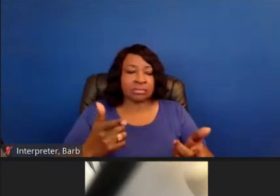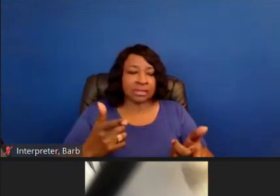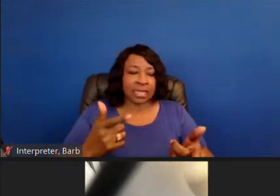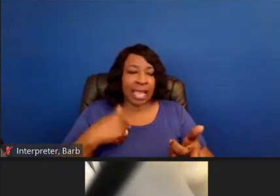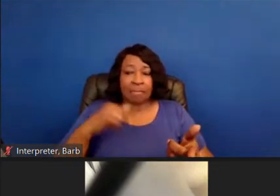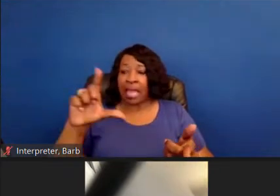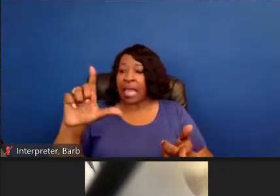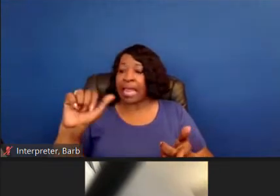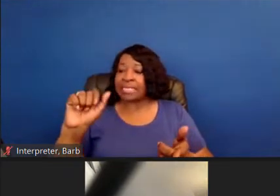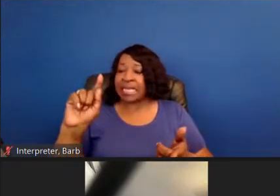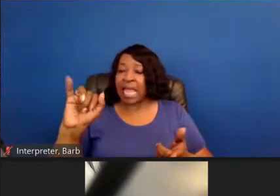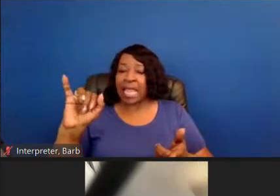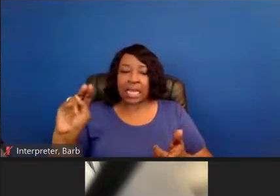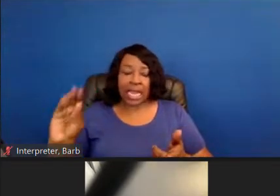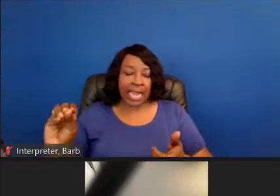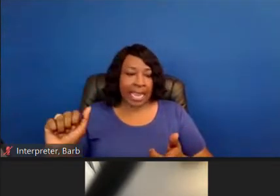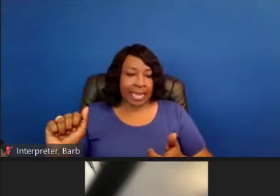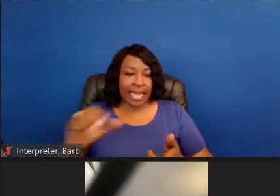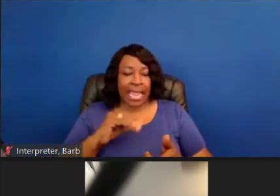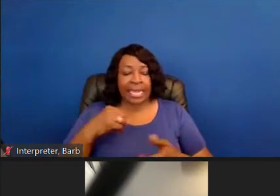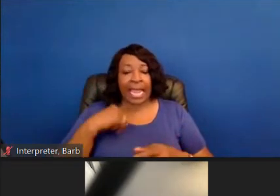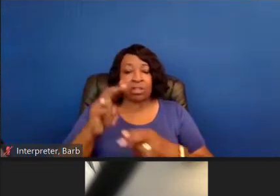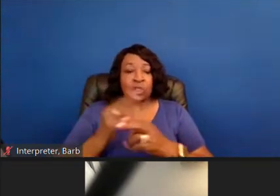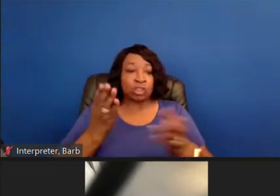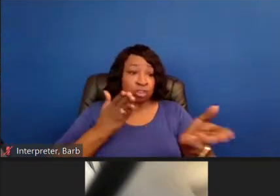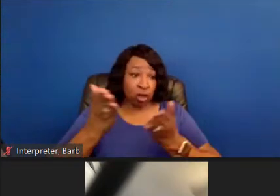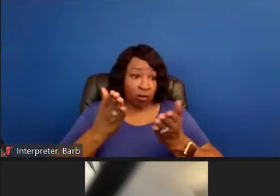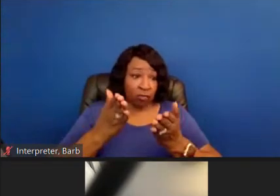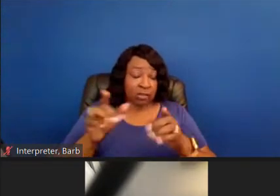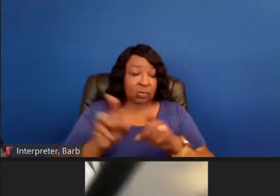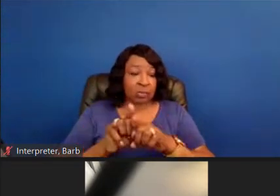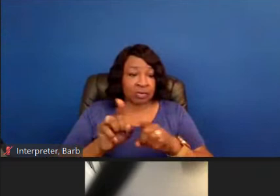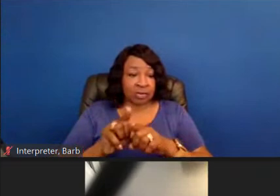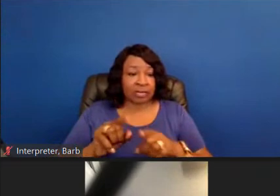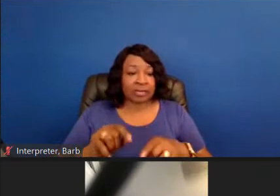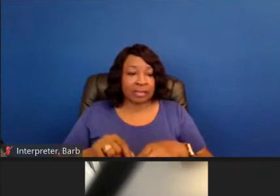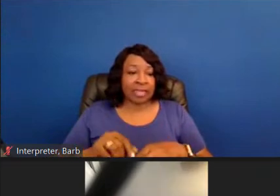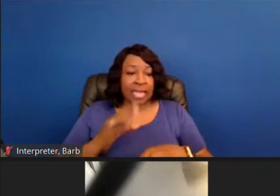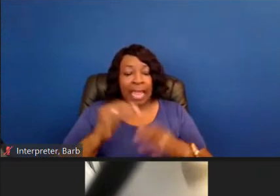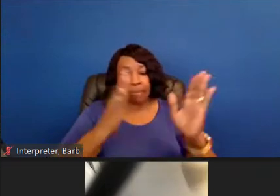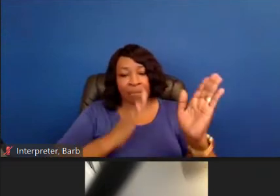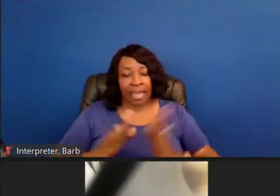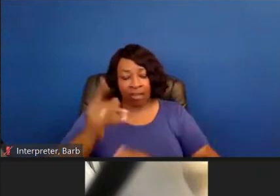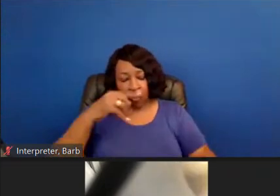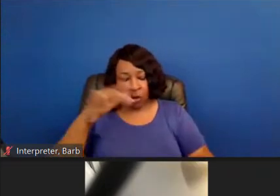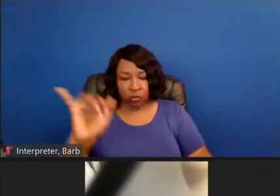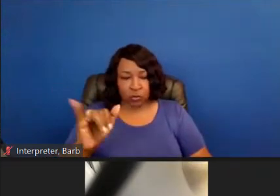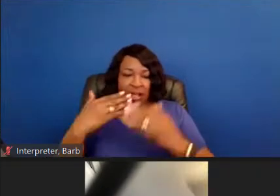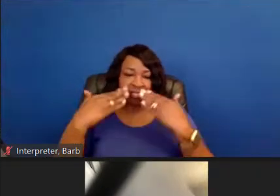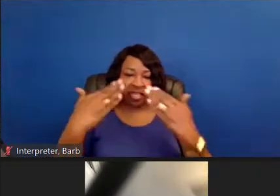Latina and use the service as well as plan for it. Thank you.